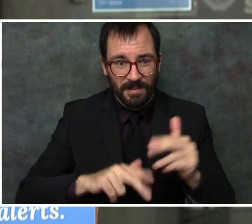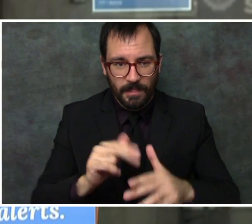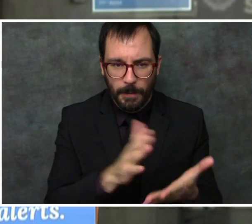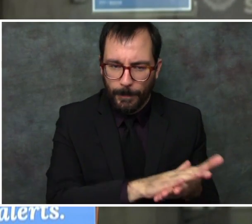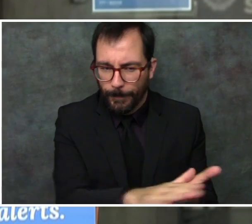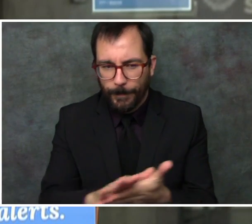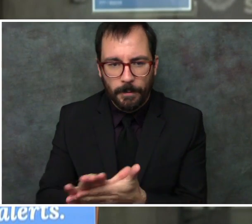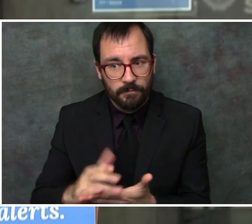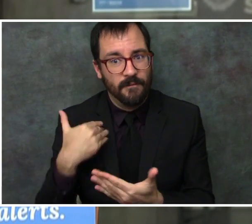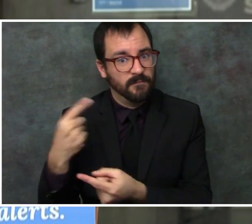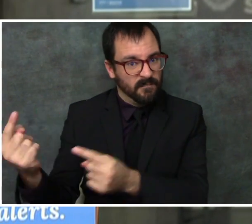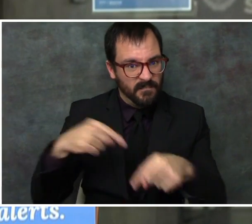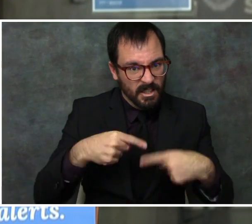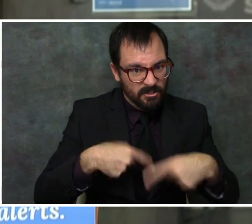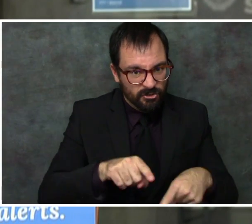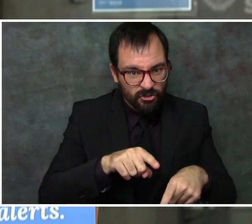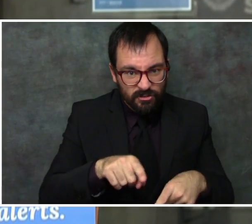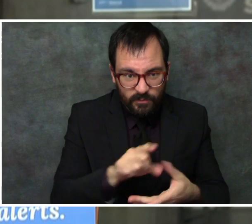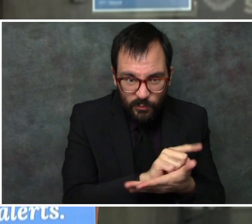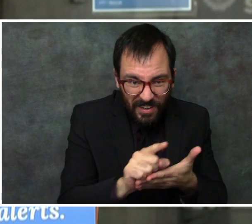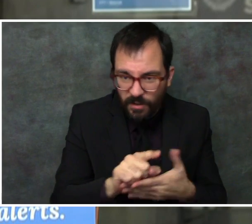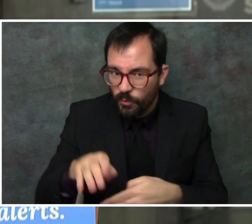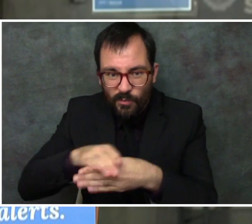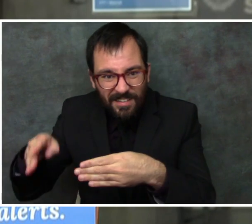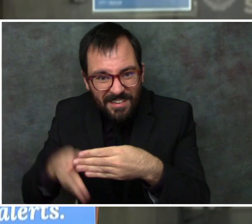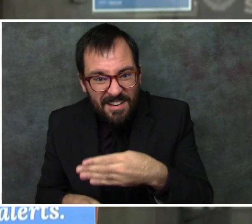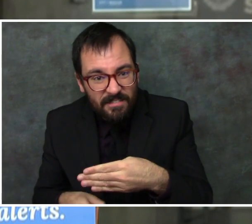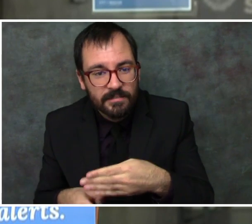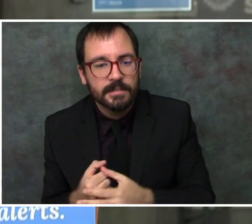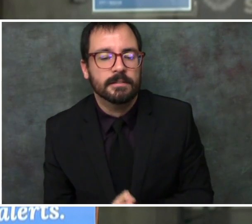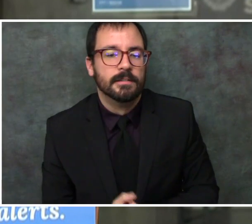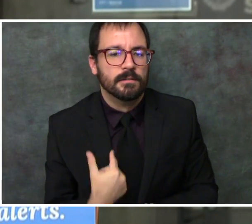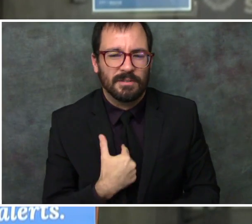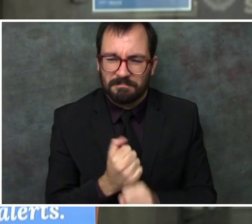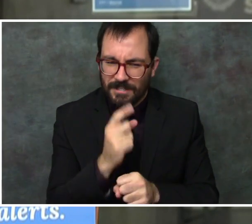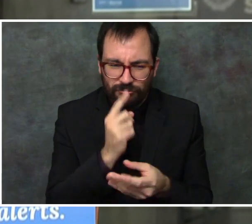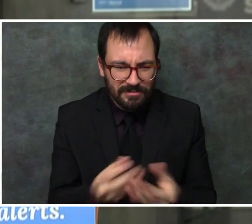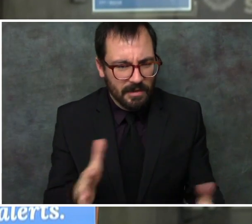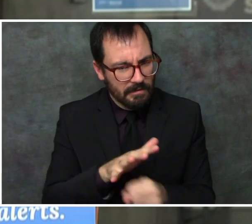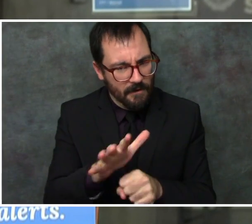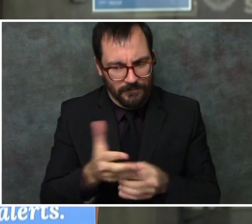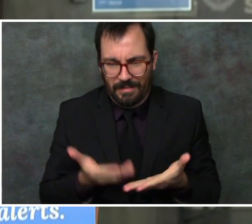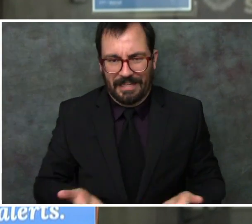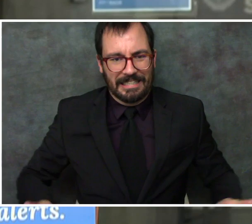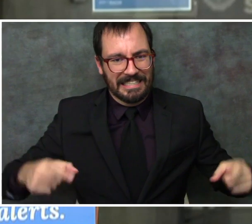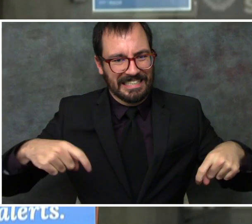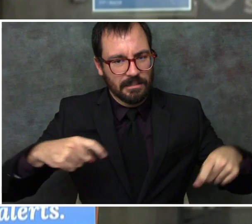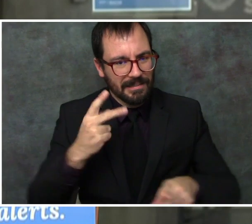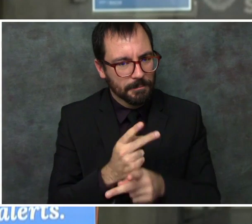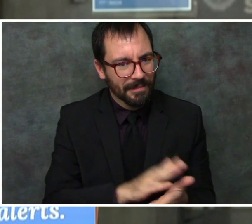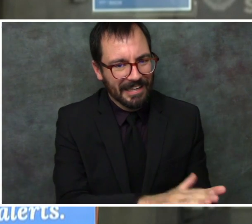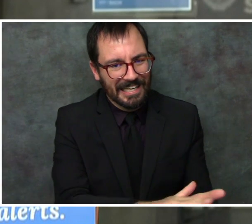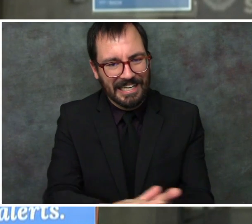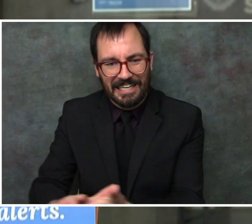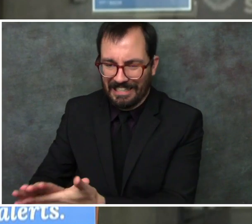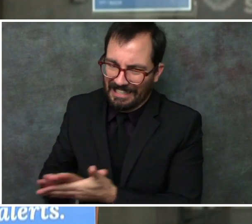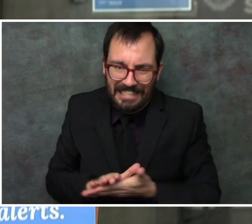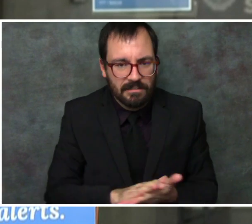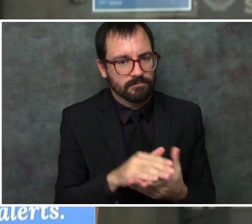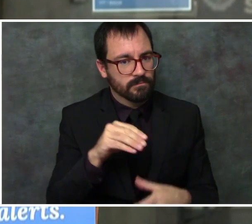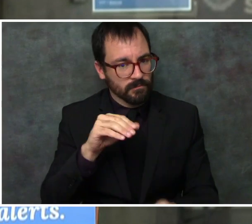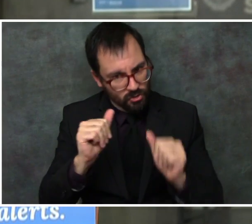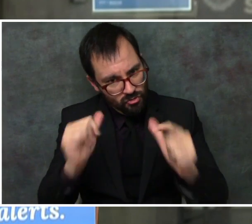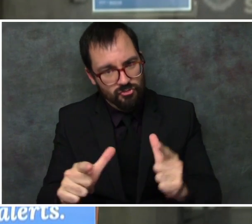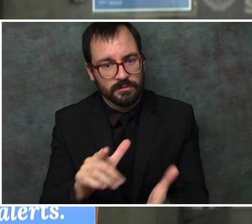hand sanitizer and other sanitation products at all of our schools. I'm so very proud of all of our BPS